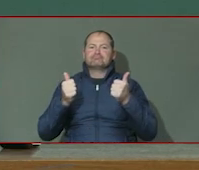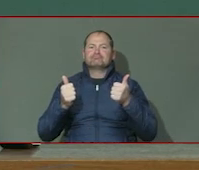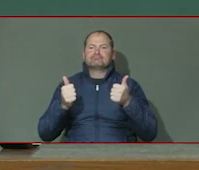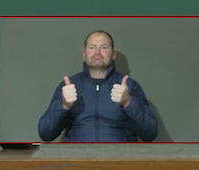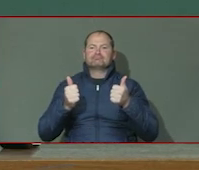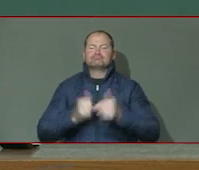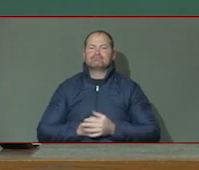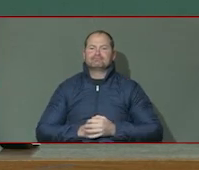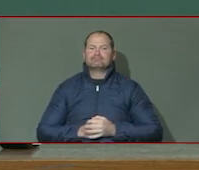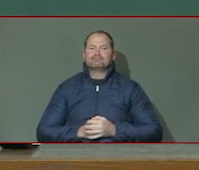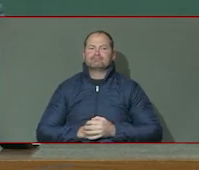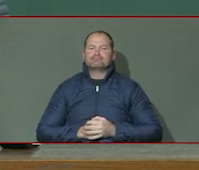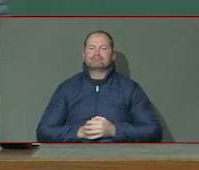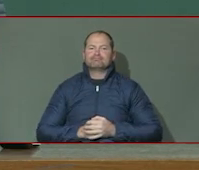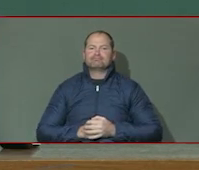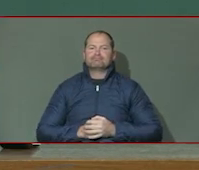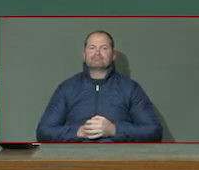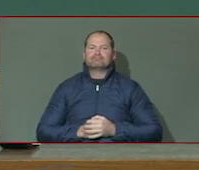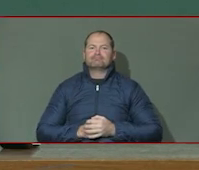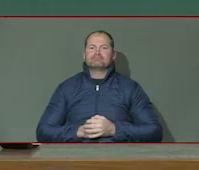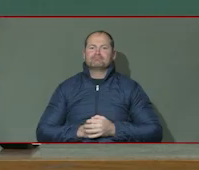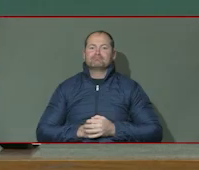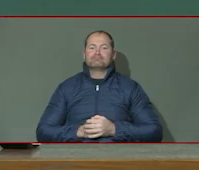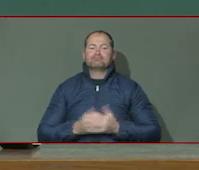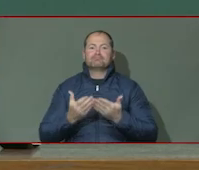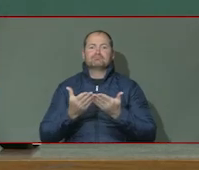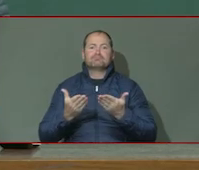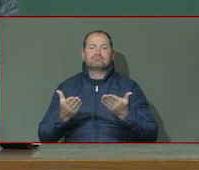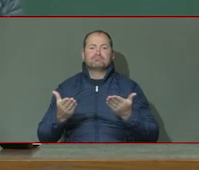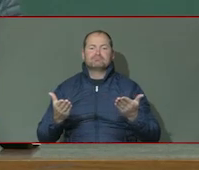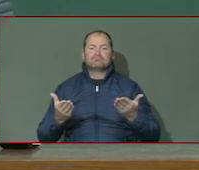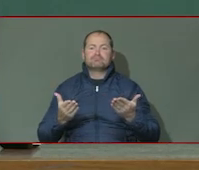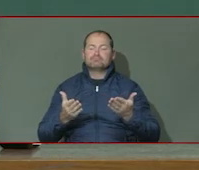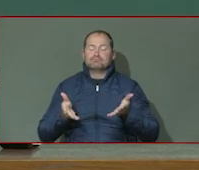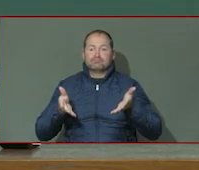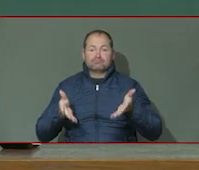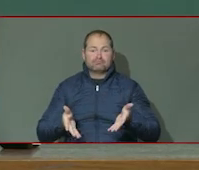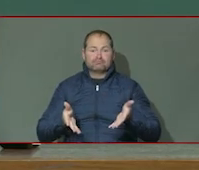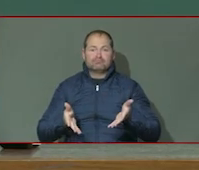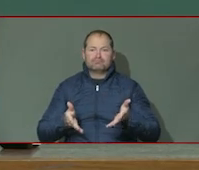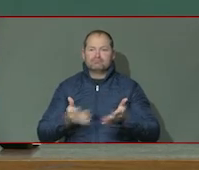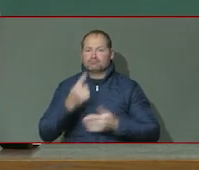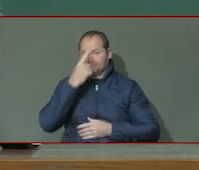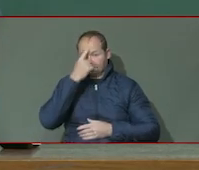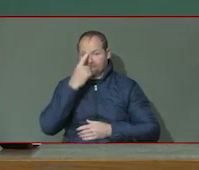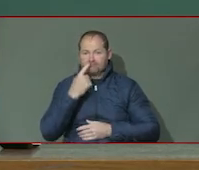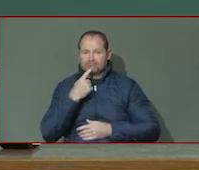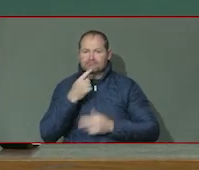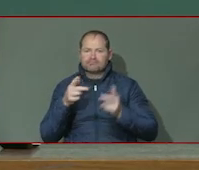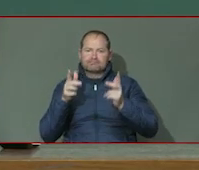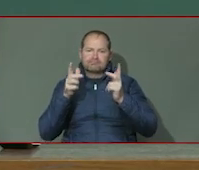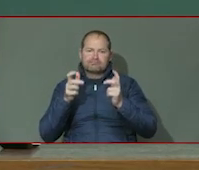I see the other people are learning, studying for Monday. I hope this will help a little bit.